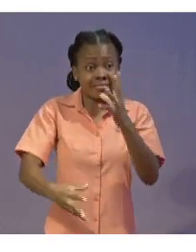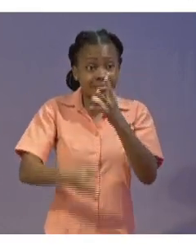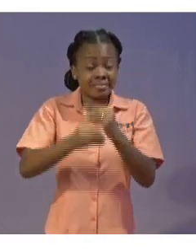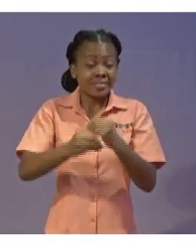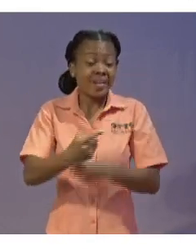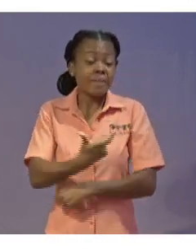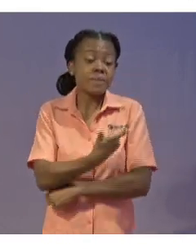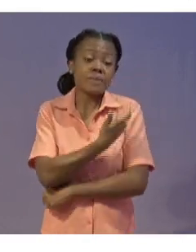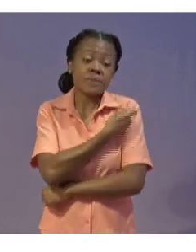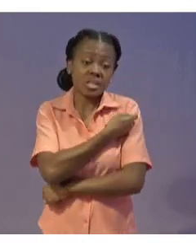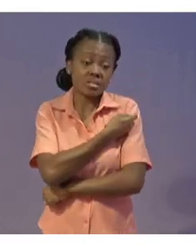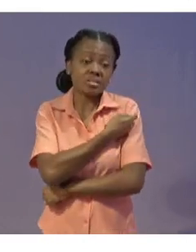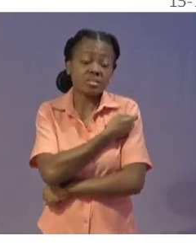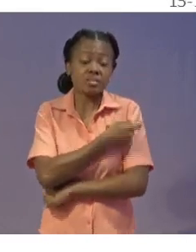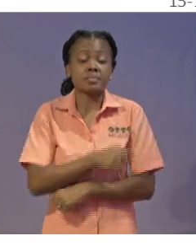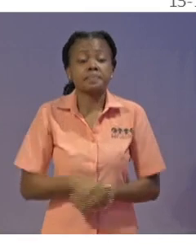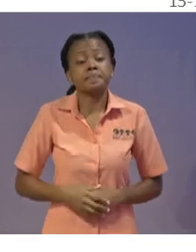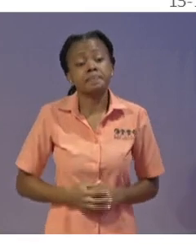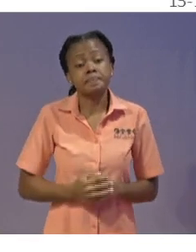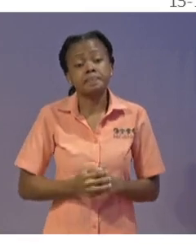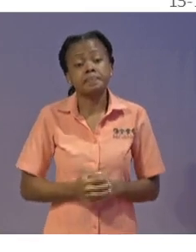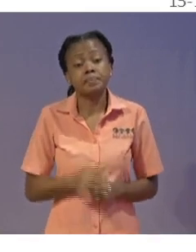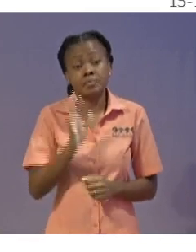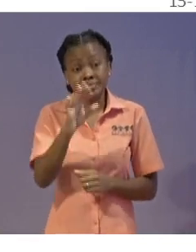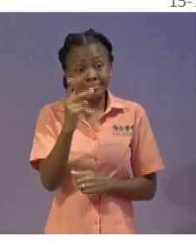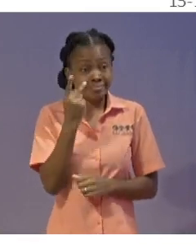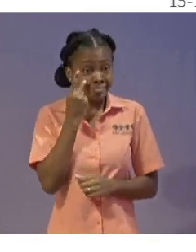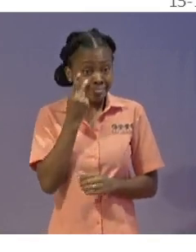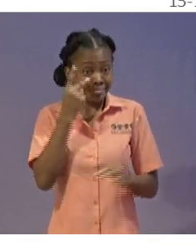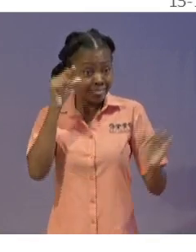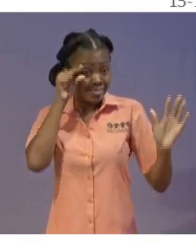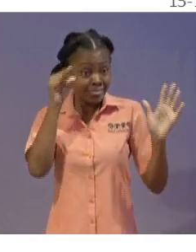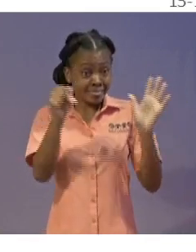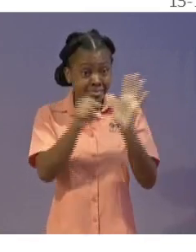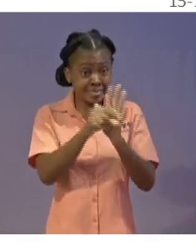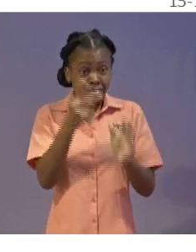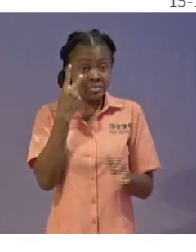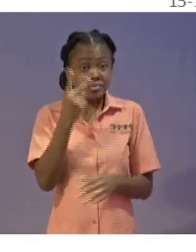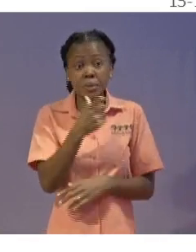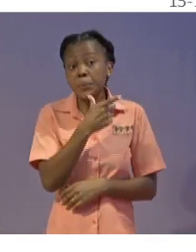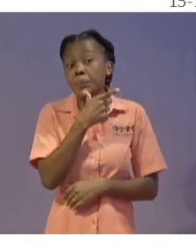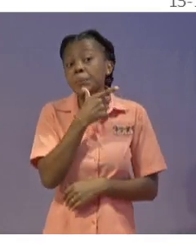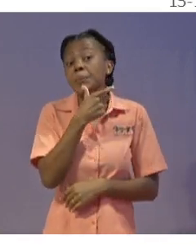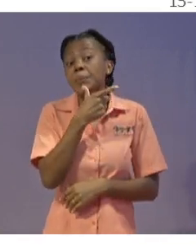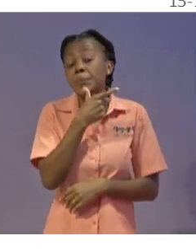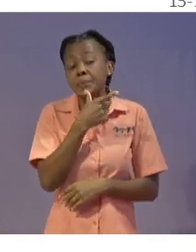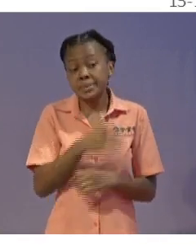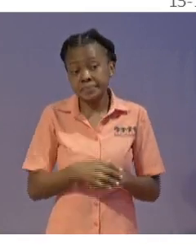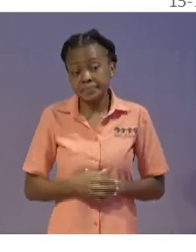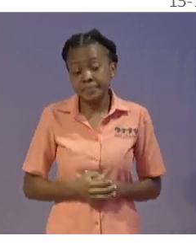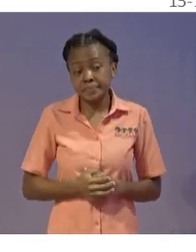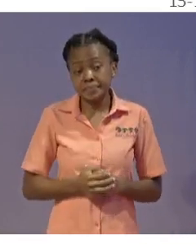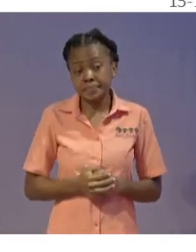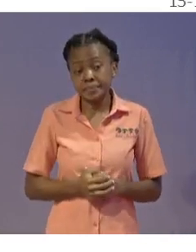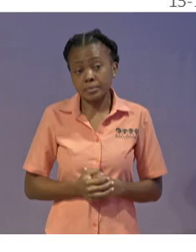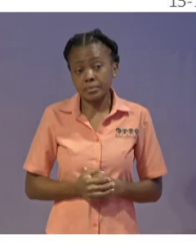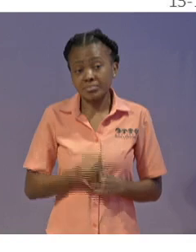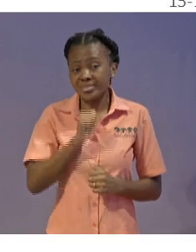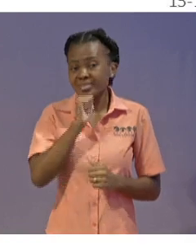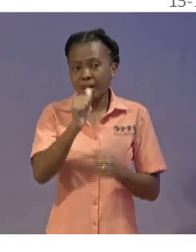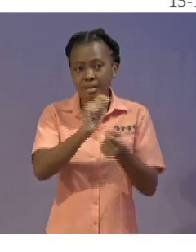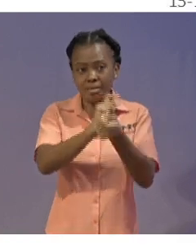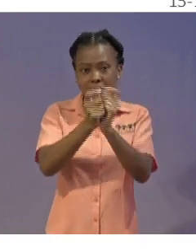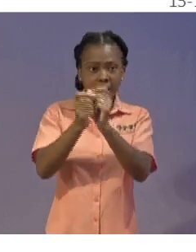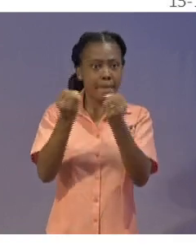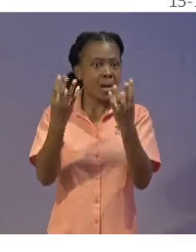next slide, you look at the demographics, which haven't changed significantly. There hasn't been any major shift in the pattern,